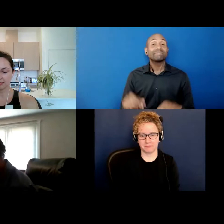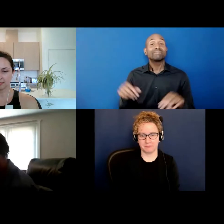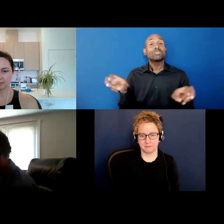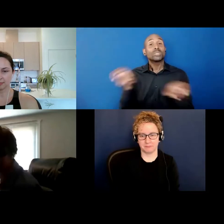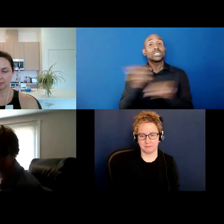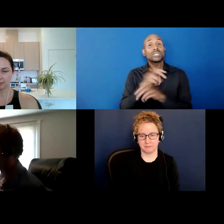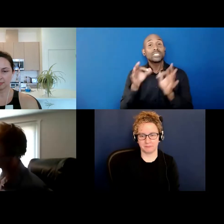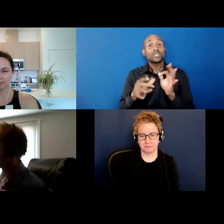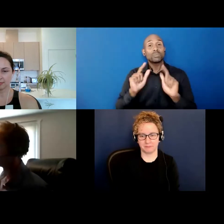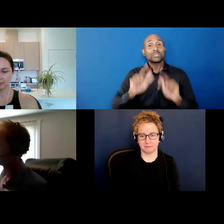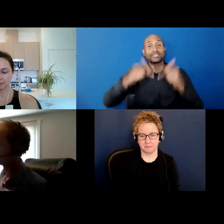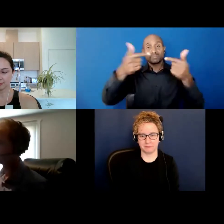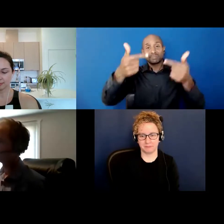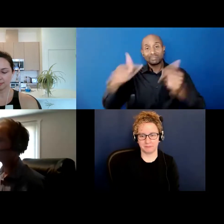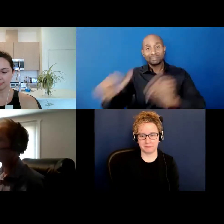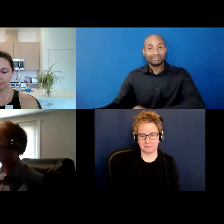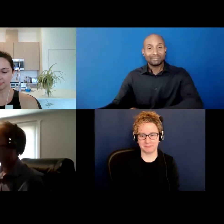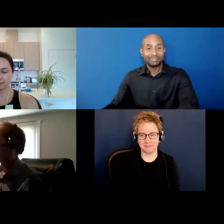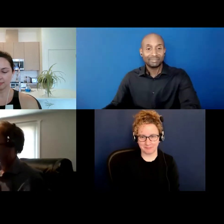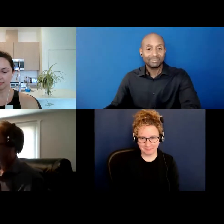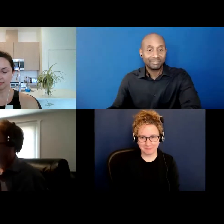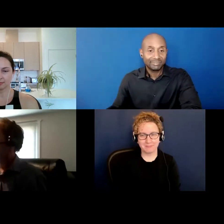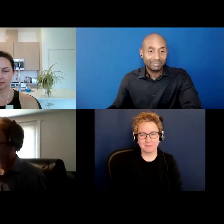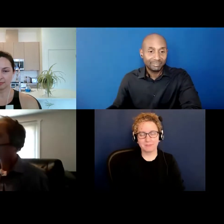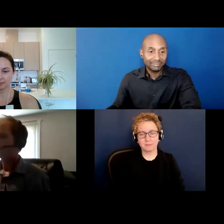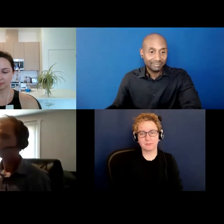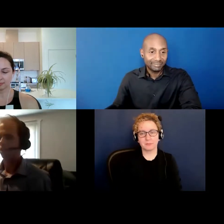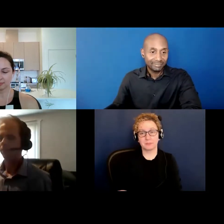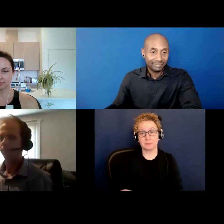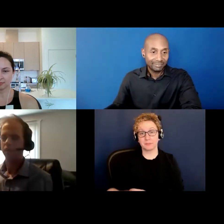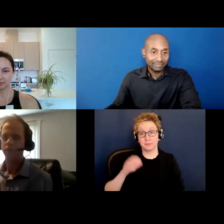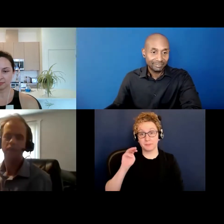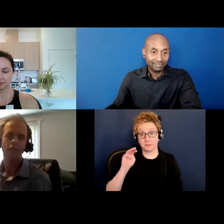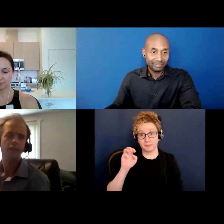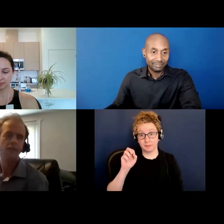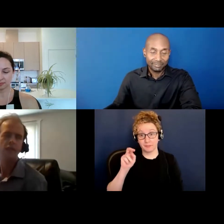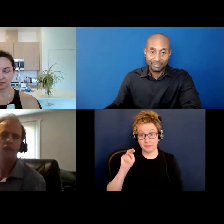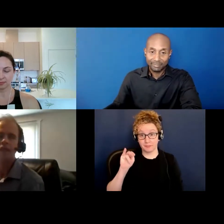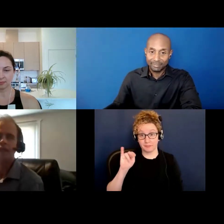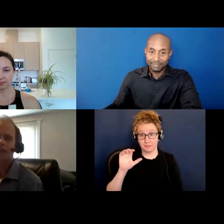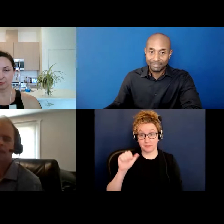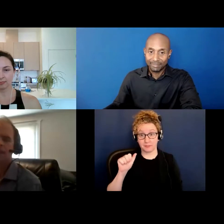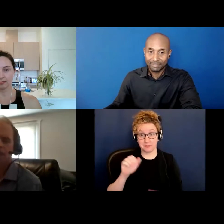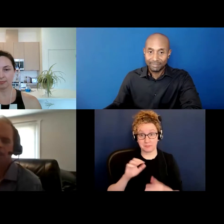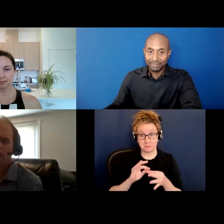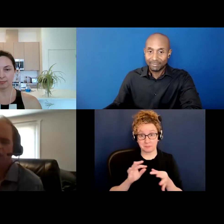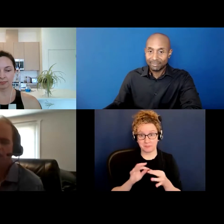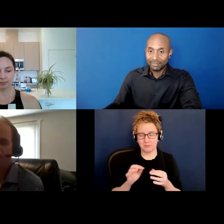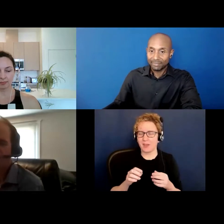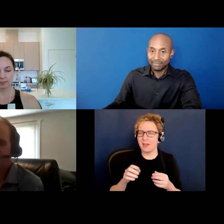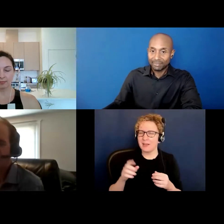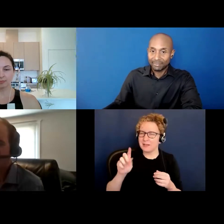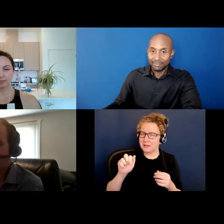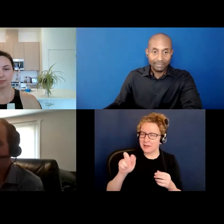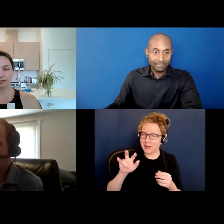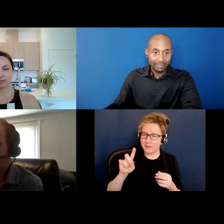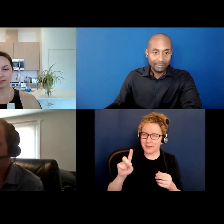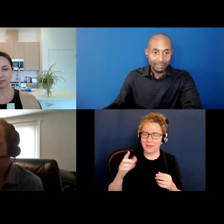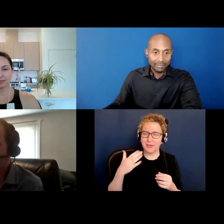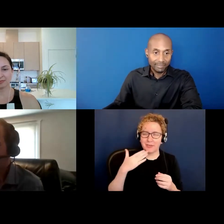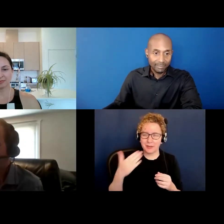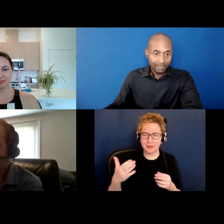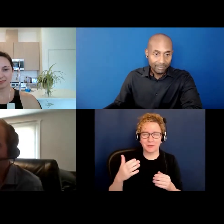yeah, I think, David, you shared some of the resources that we build and continue to try to